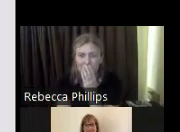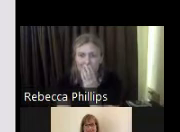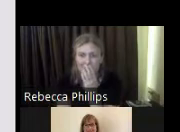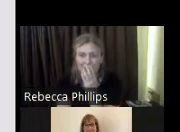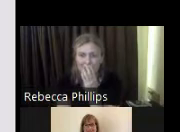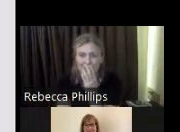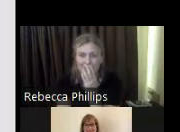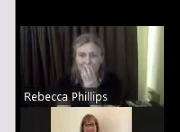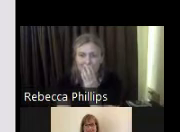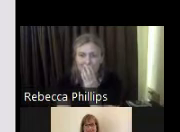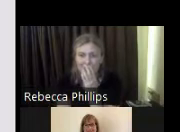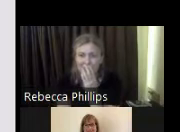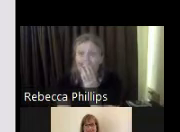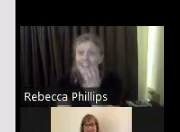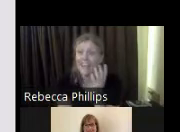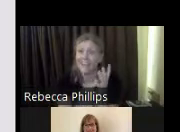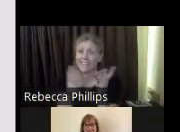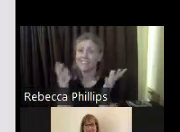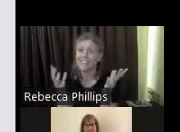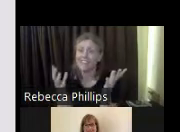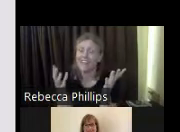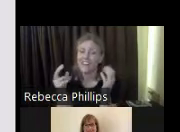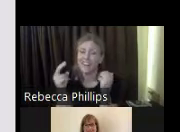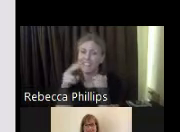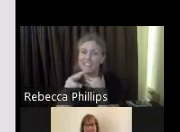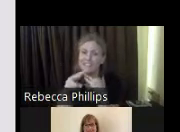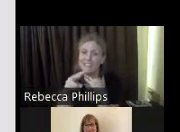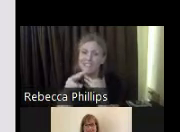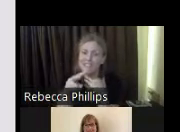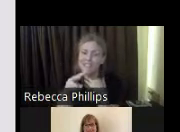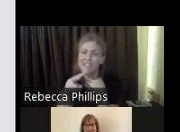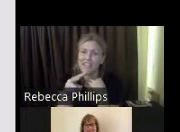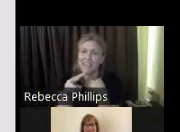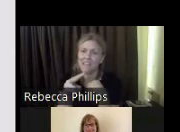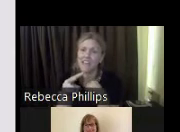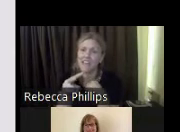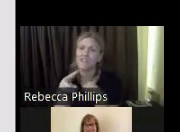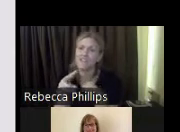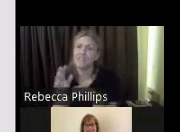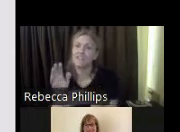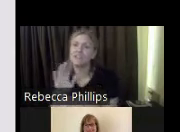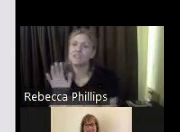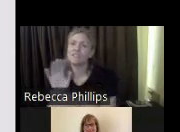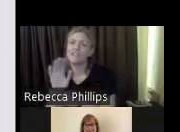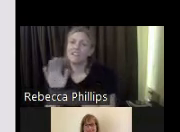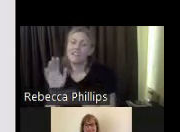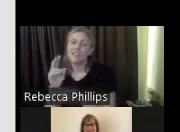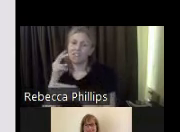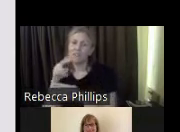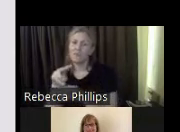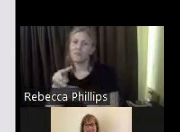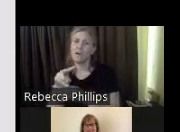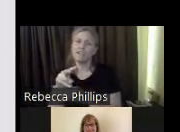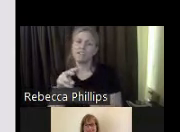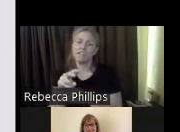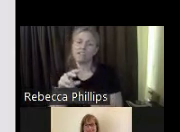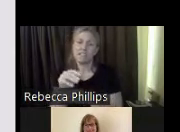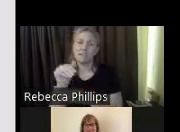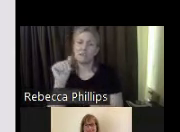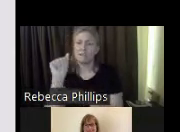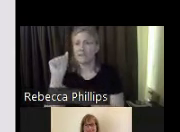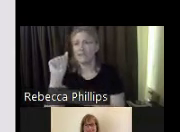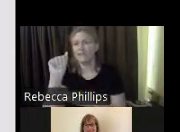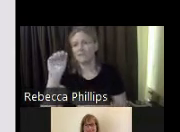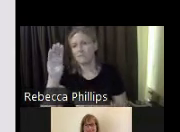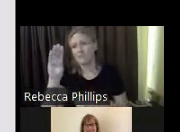A lot to remember. Yeah, there's a lot, and you can, see it. And there's a lot of videos that you can watch and see